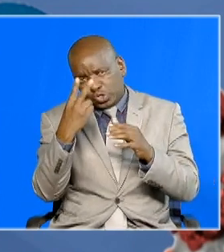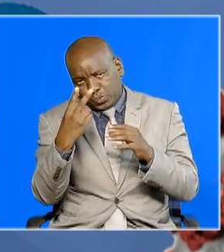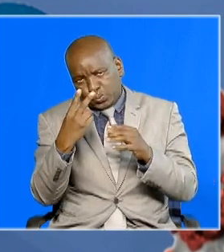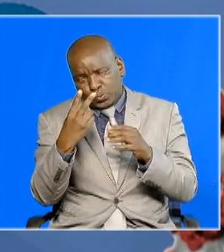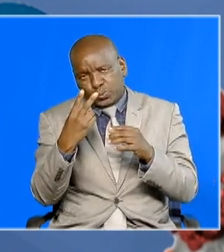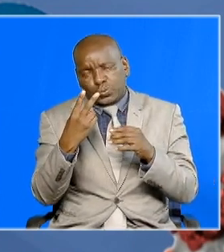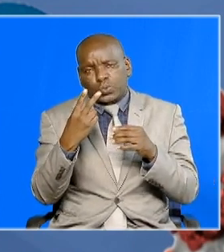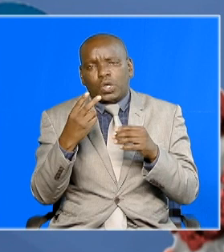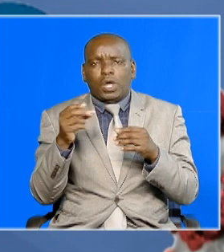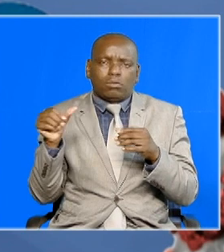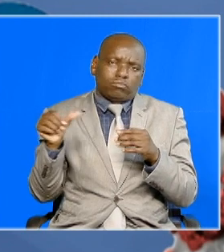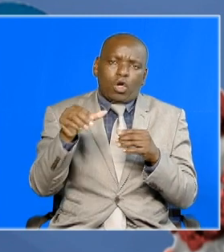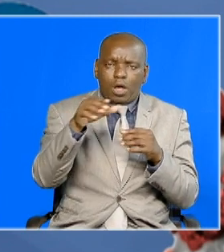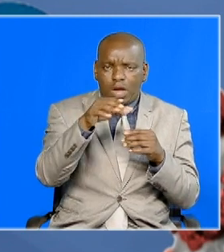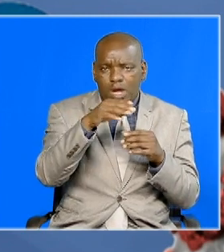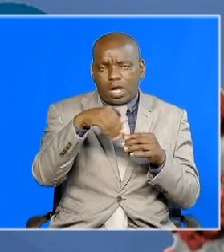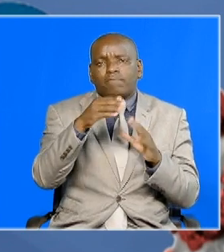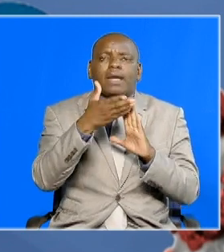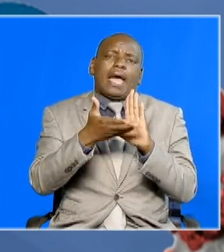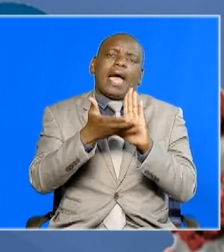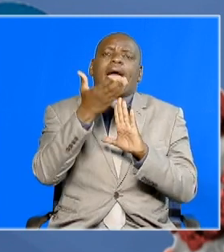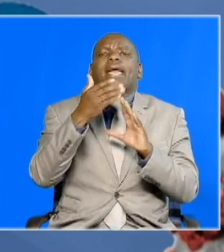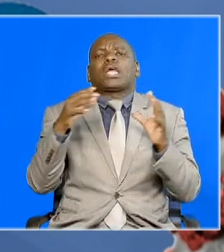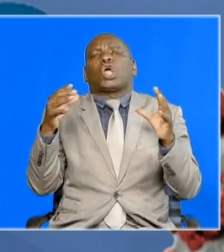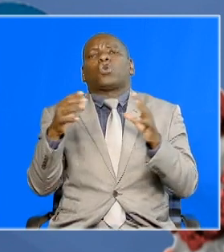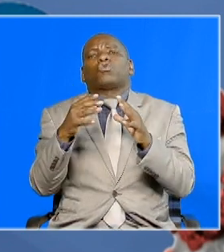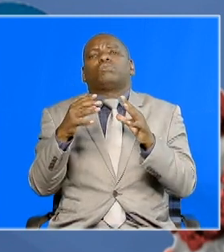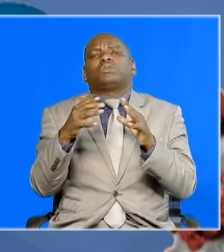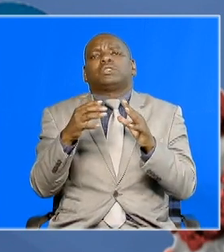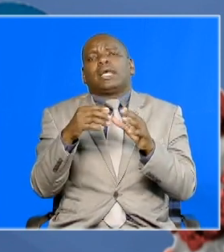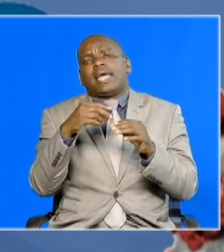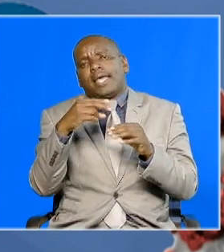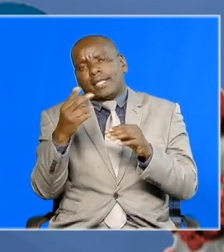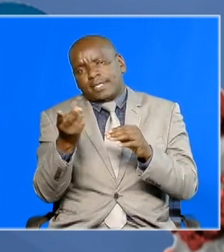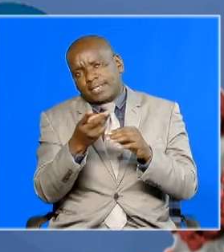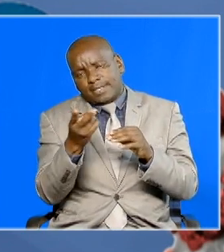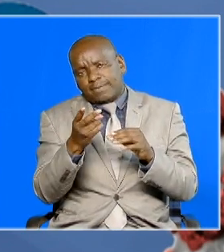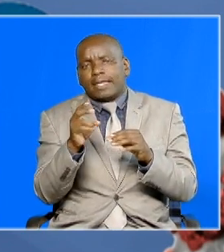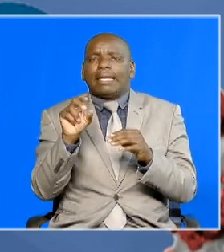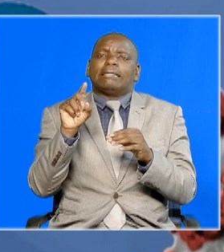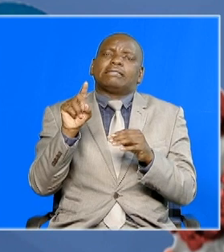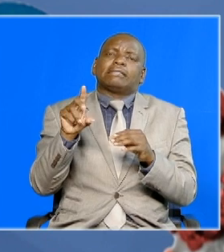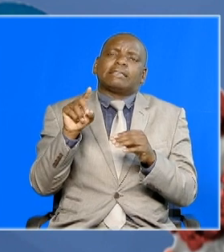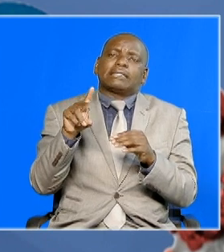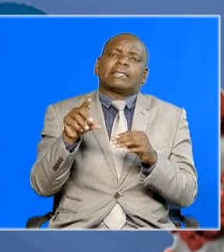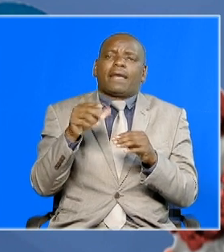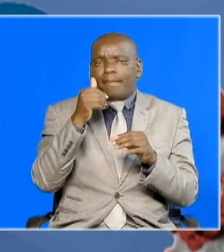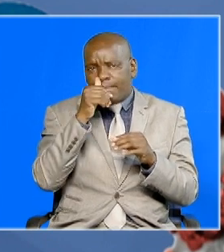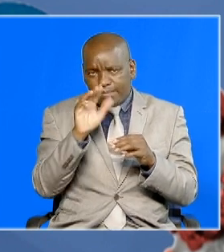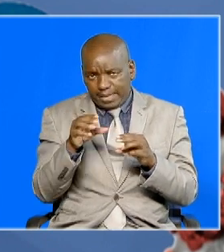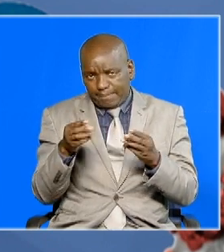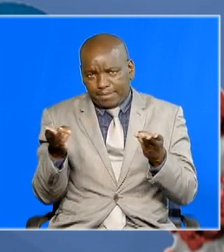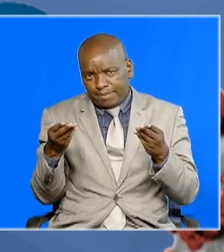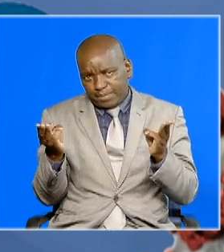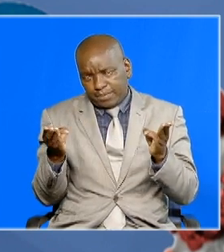cover a high priority groups, such as those with the comorbidities that we've talked about a number of